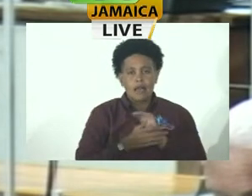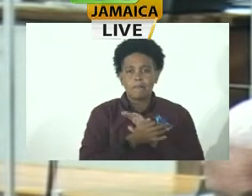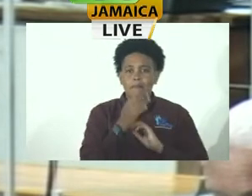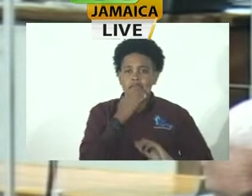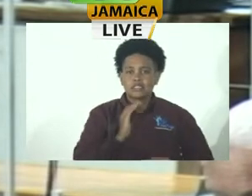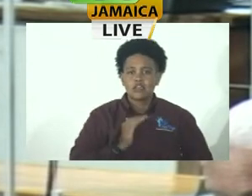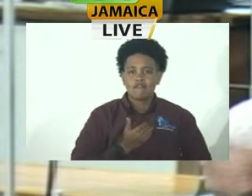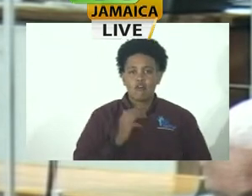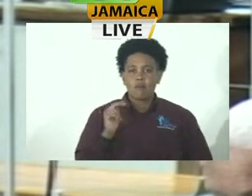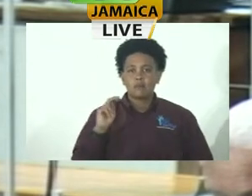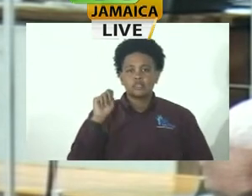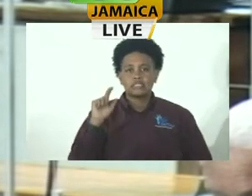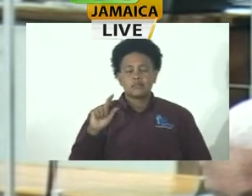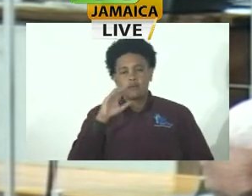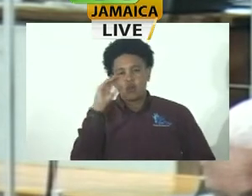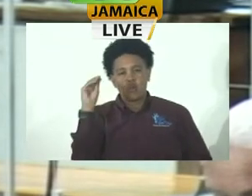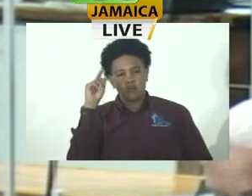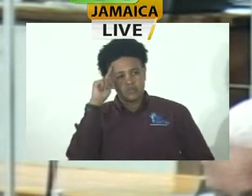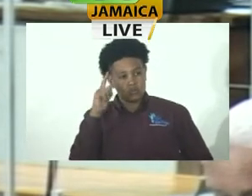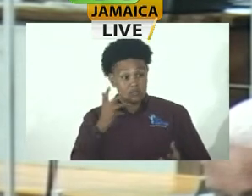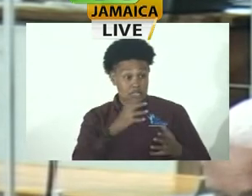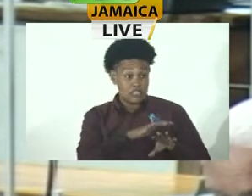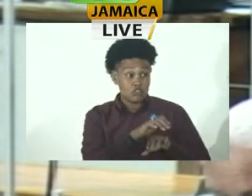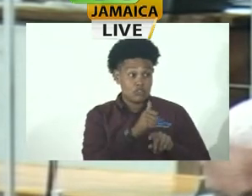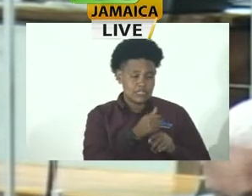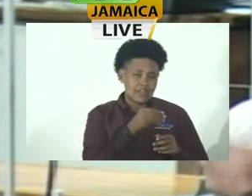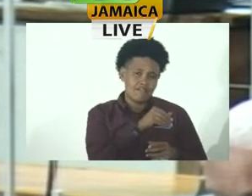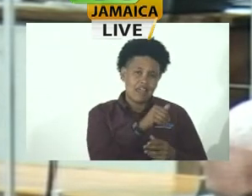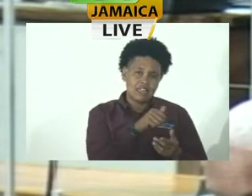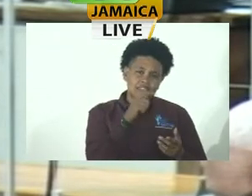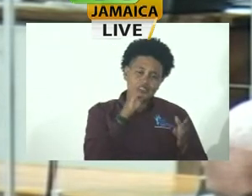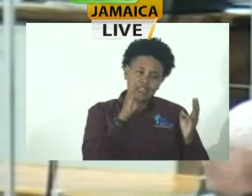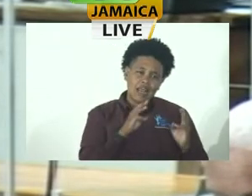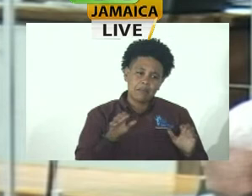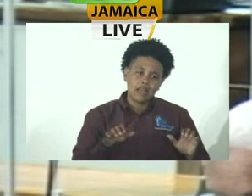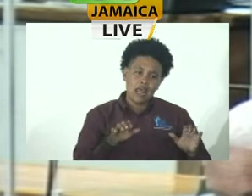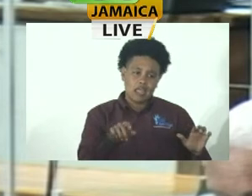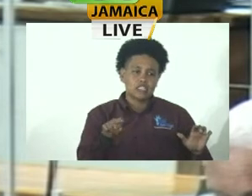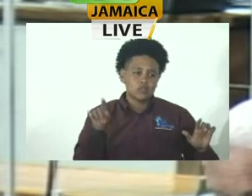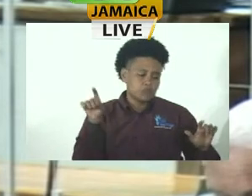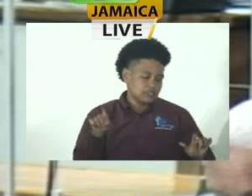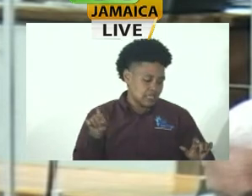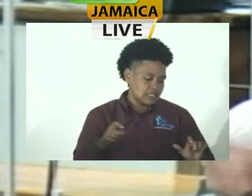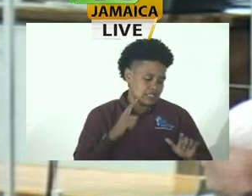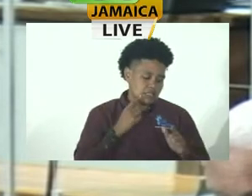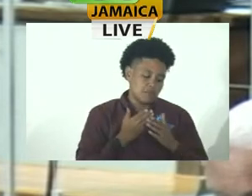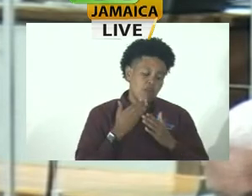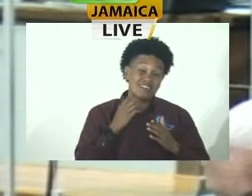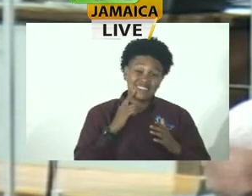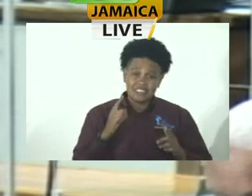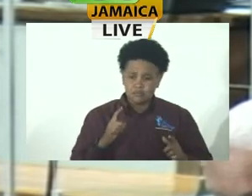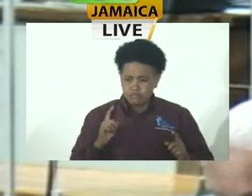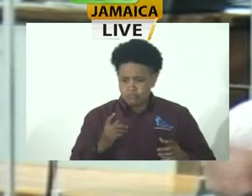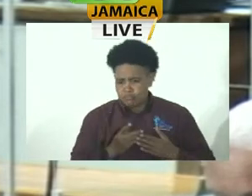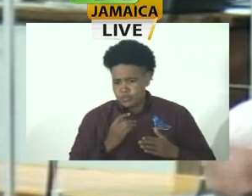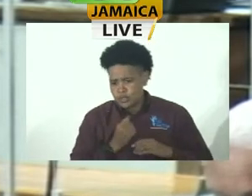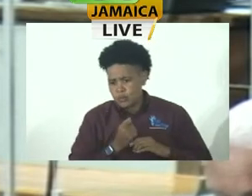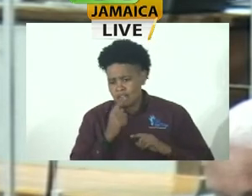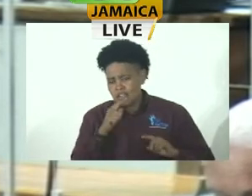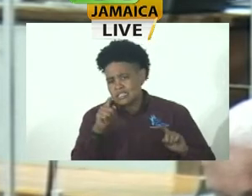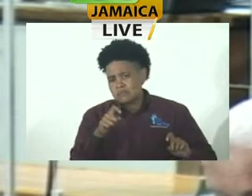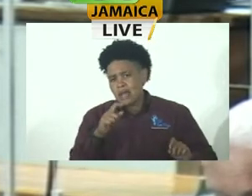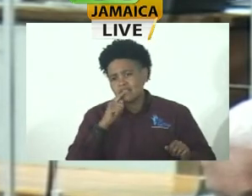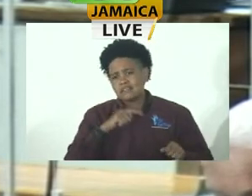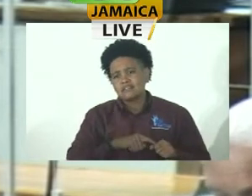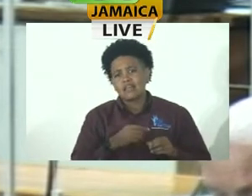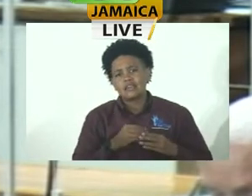integrate and finance climate action and this will be tested proprietary work for this pilot commenced in the last